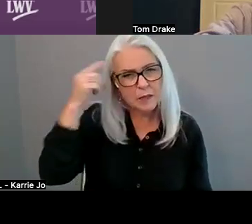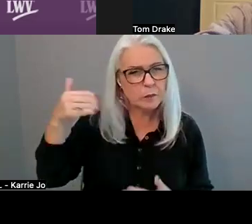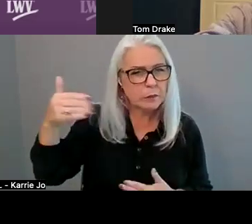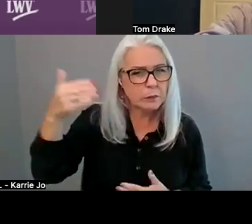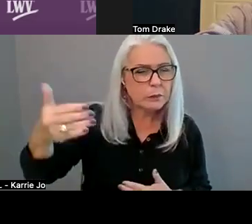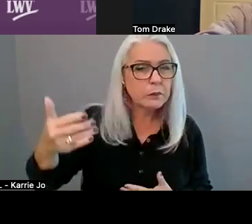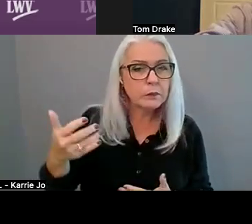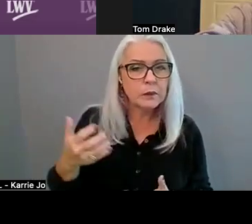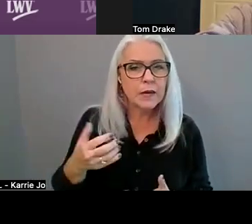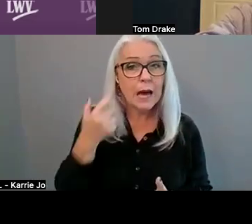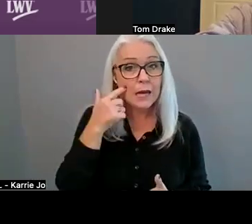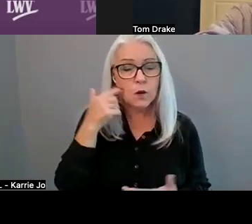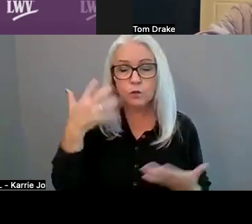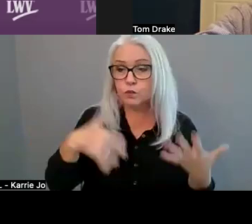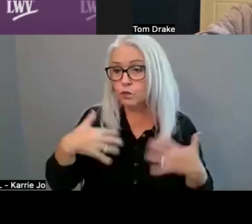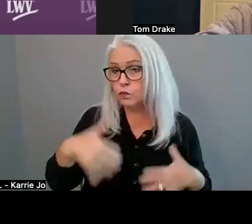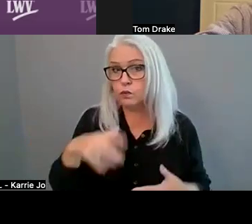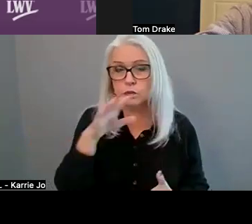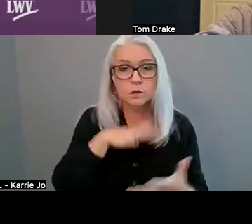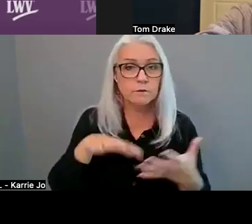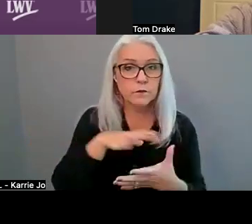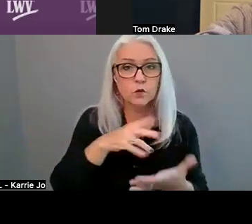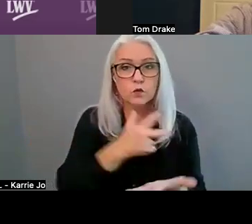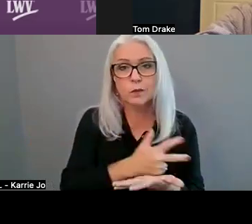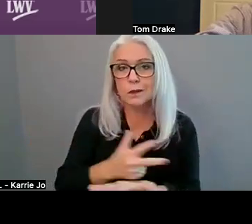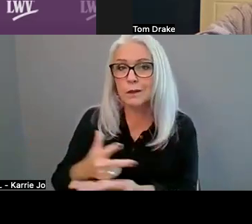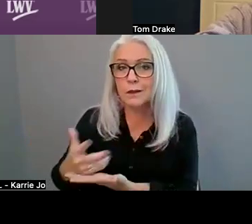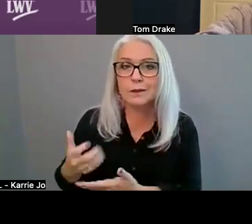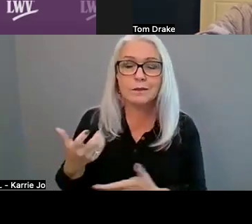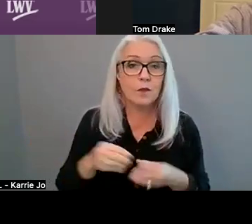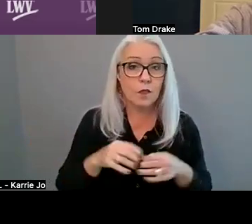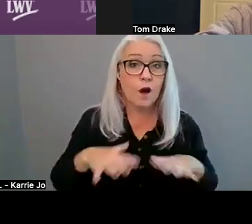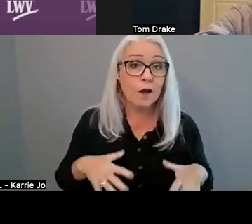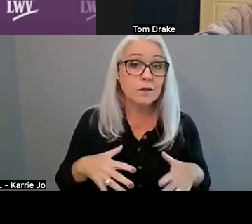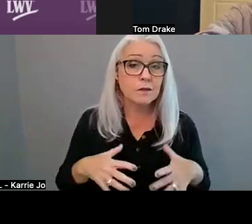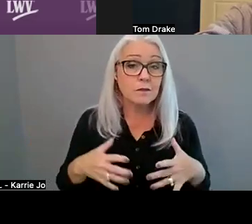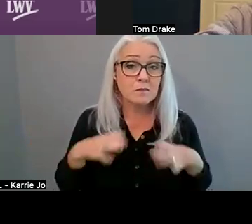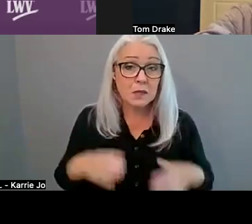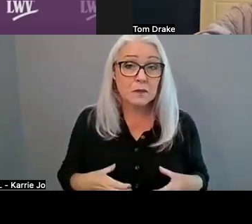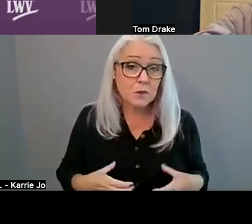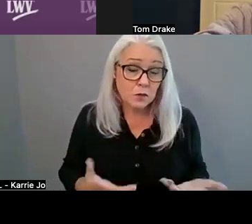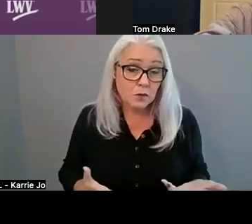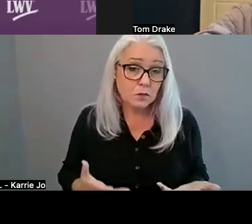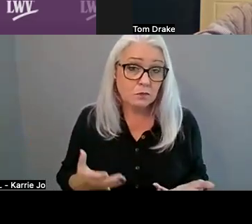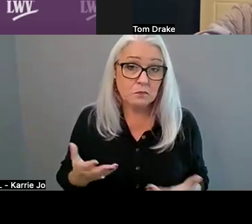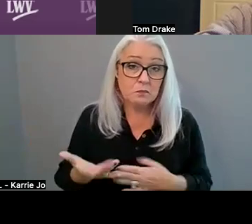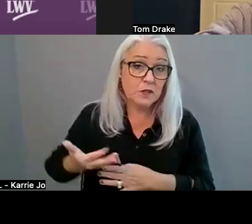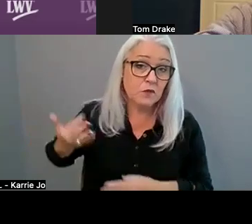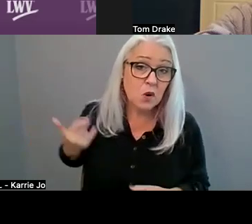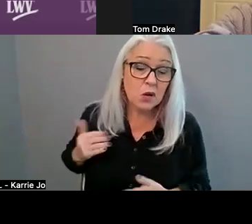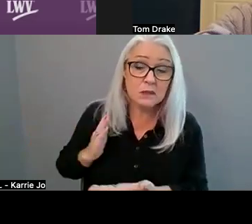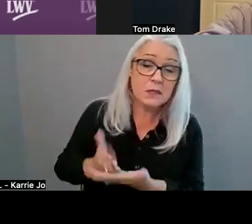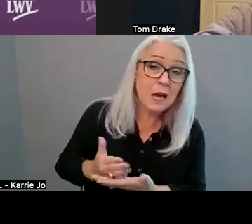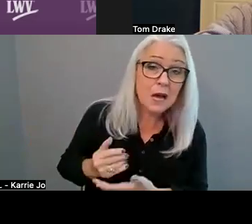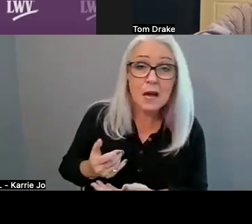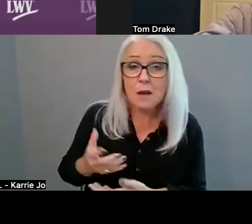with parking in our village and how just it's difficult. They've lost regular customers that used to always come to the village, stop in, get something,